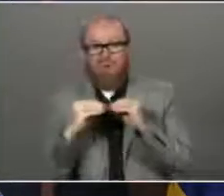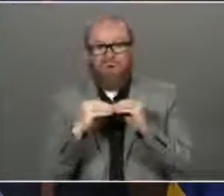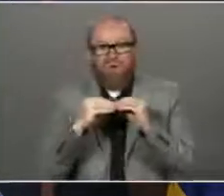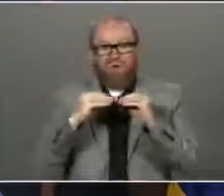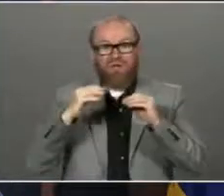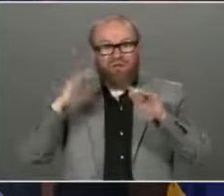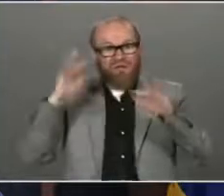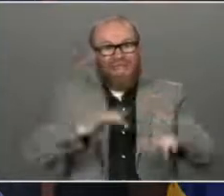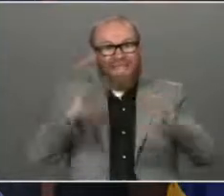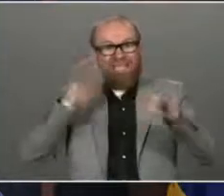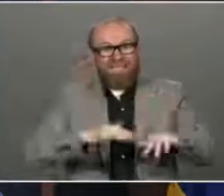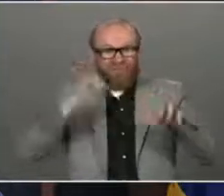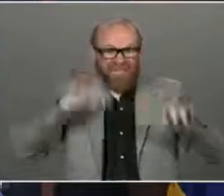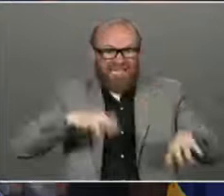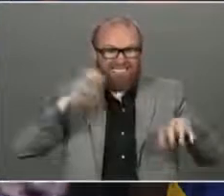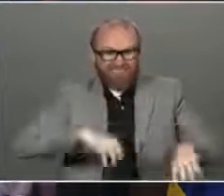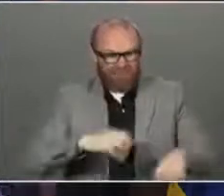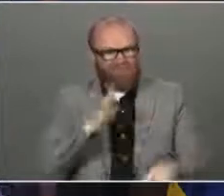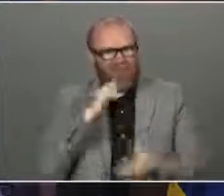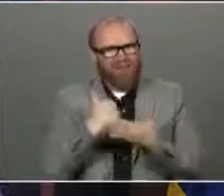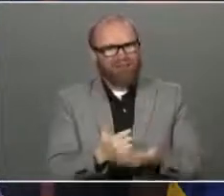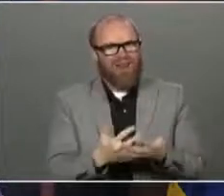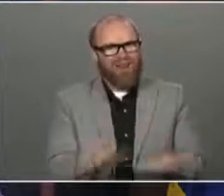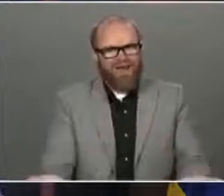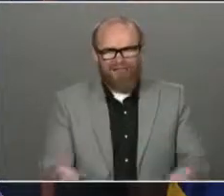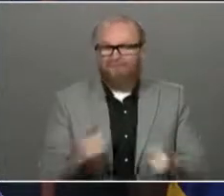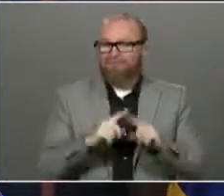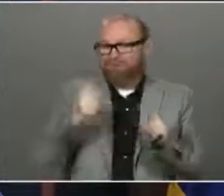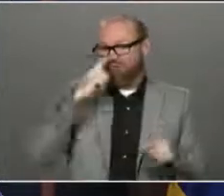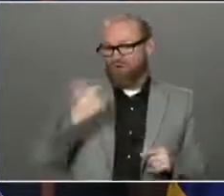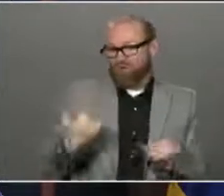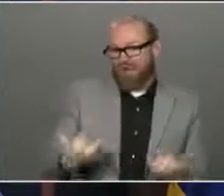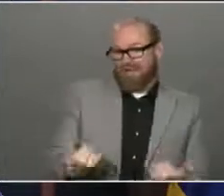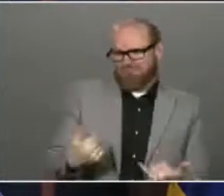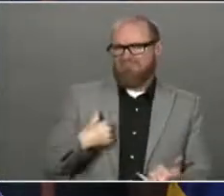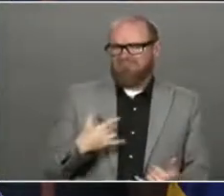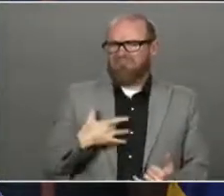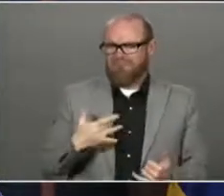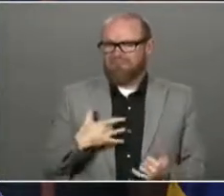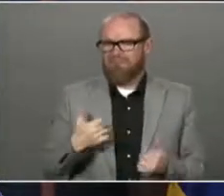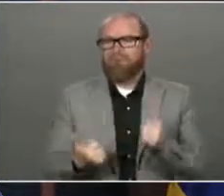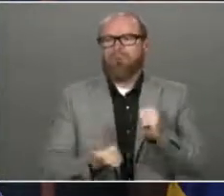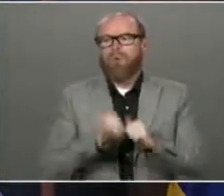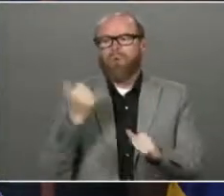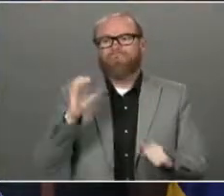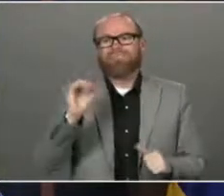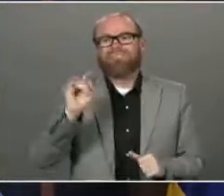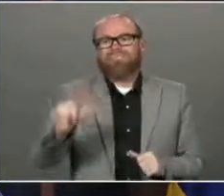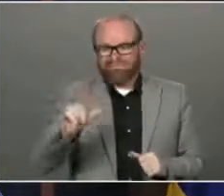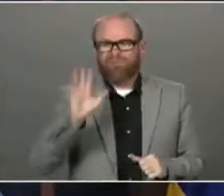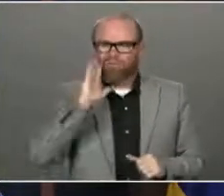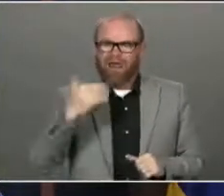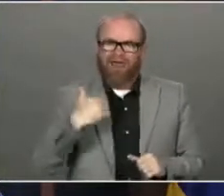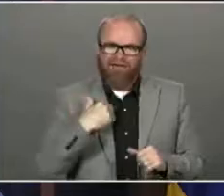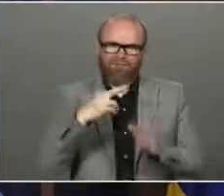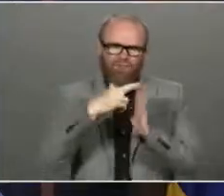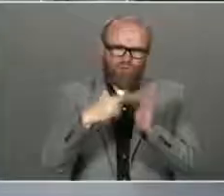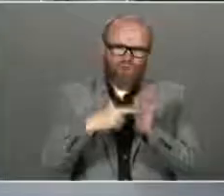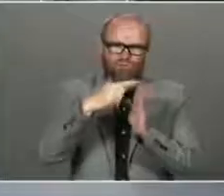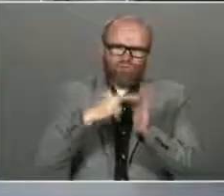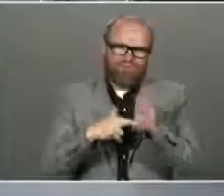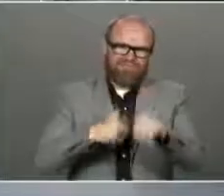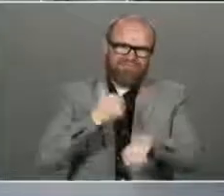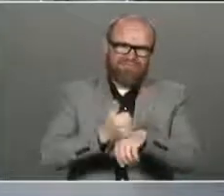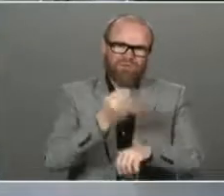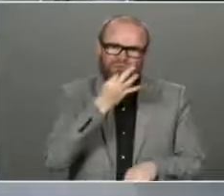early restrictions. But for now, I would anticipate that most water districts will see restrictions fairly soon. Couldn't that